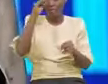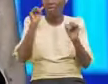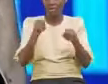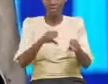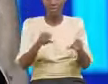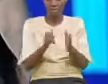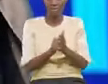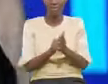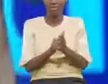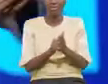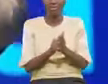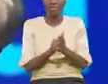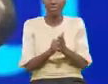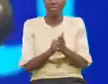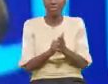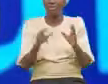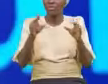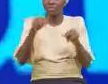Mereka mati awe.